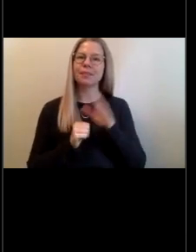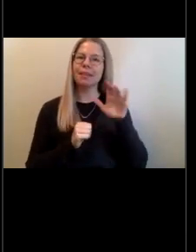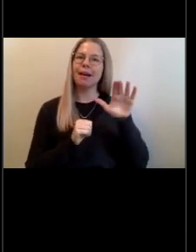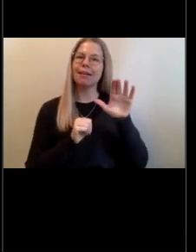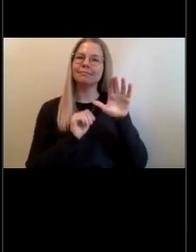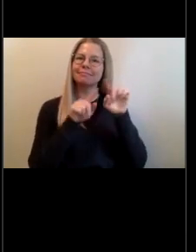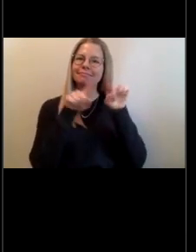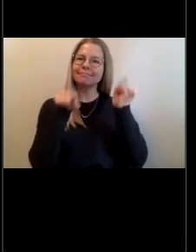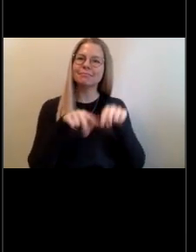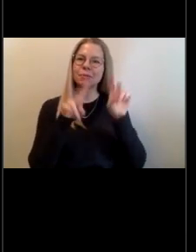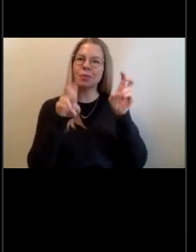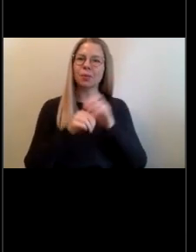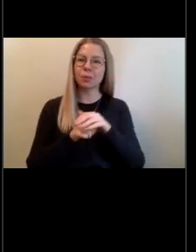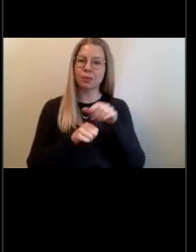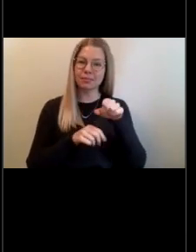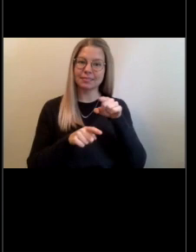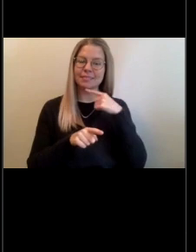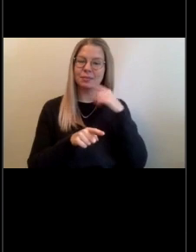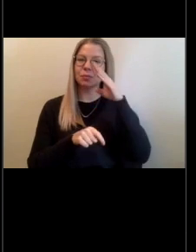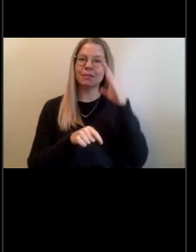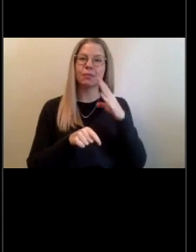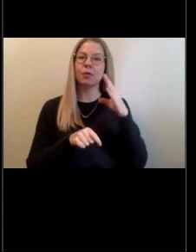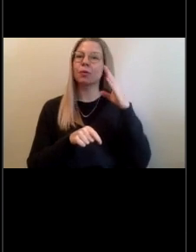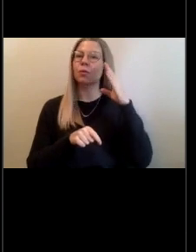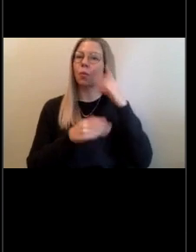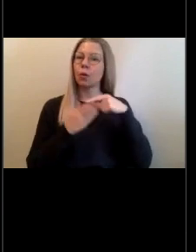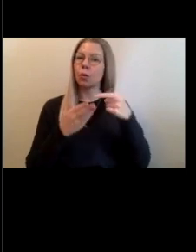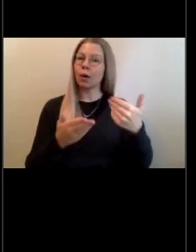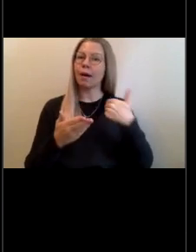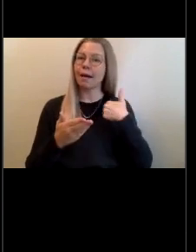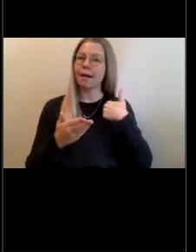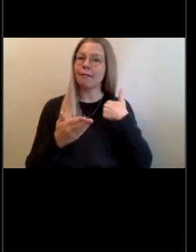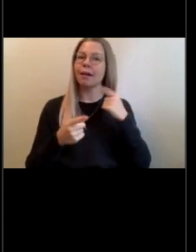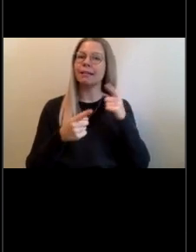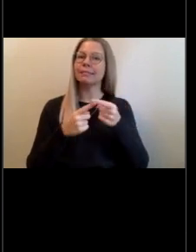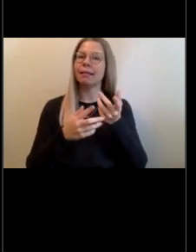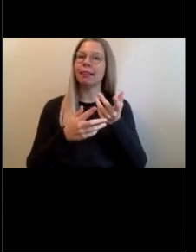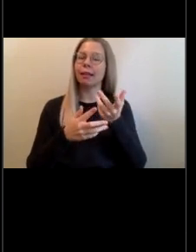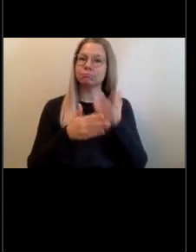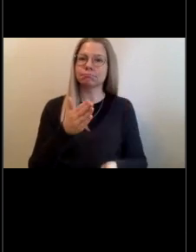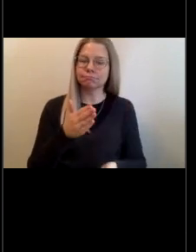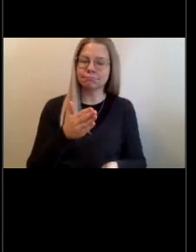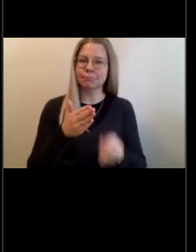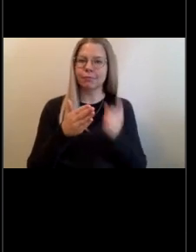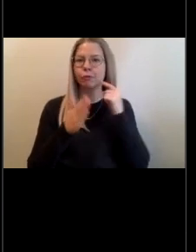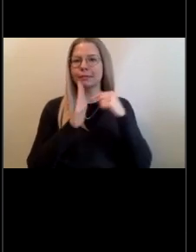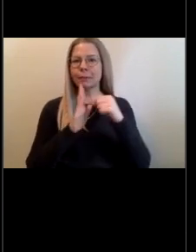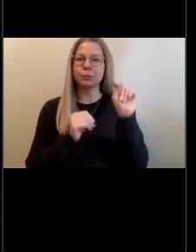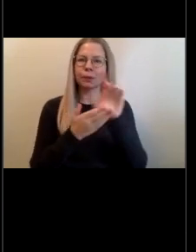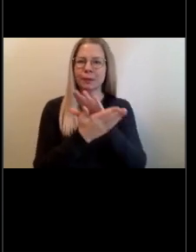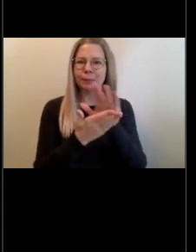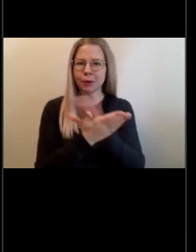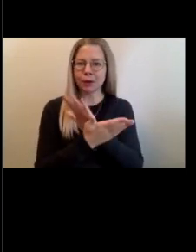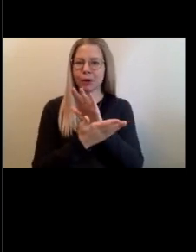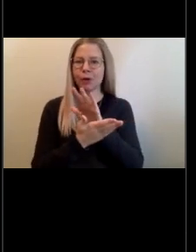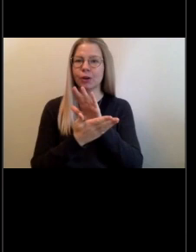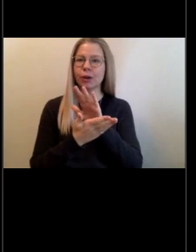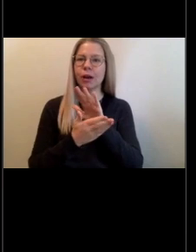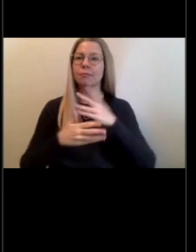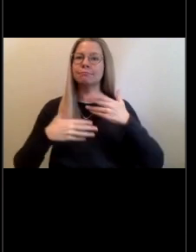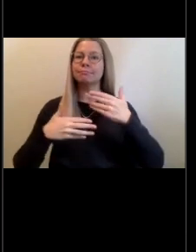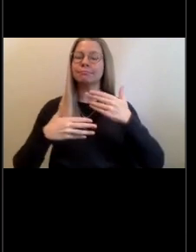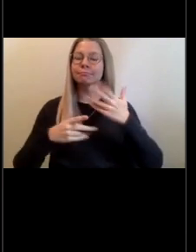know what you have until it's gone. Toilet paper, for instance. And in fact, at the beginning